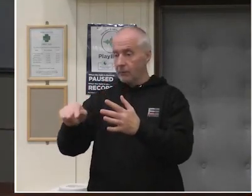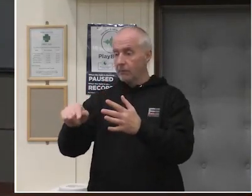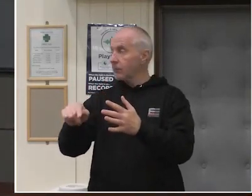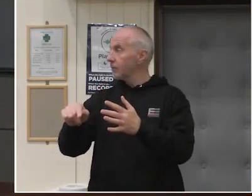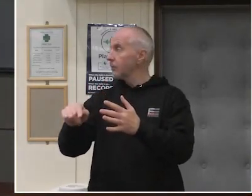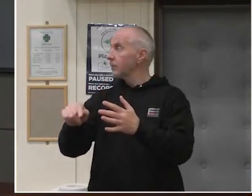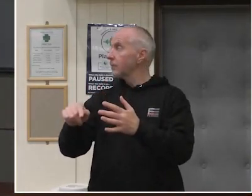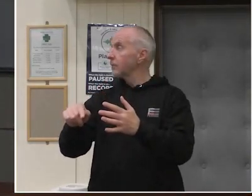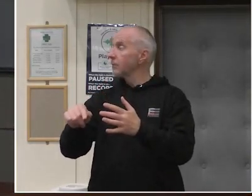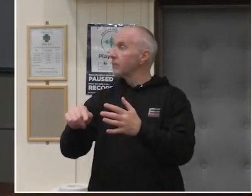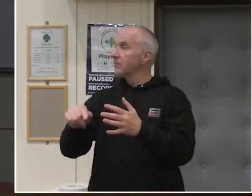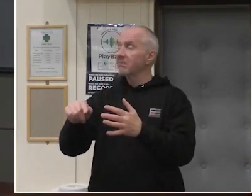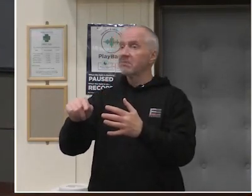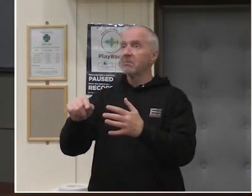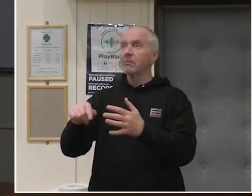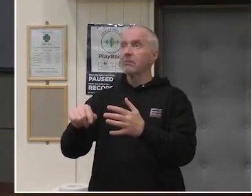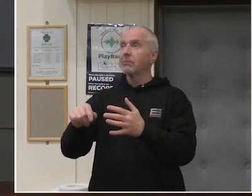are,